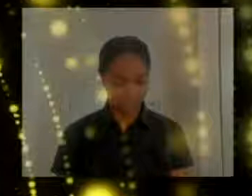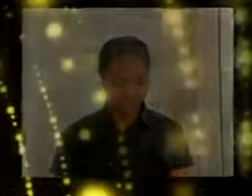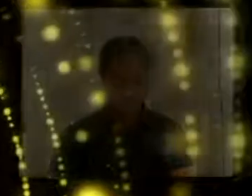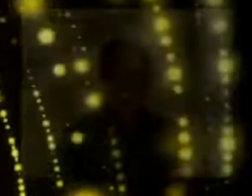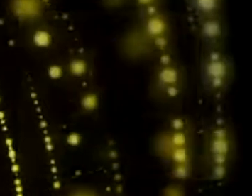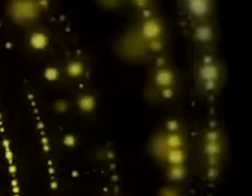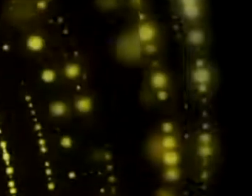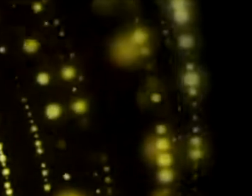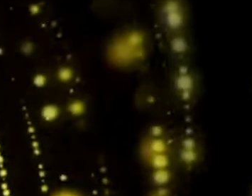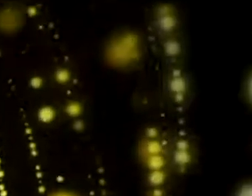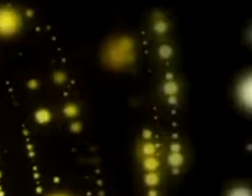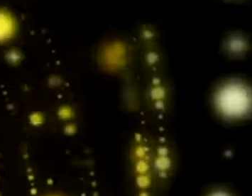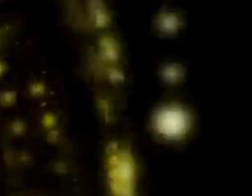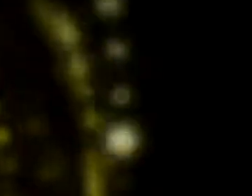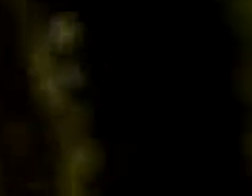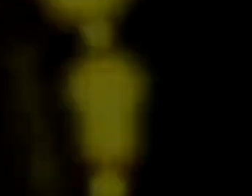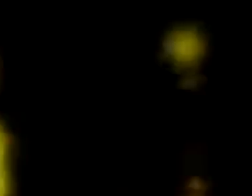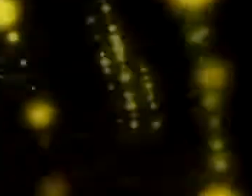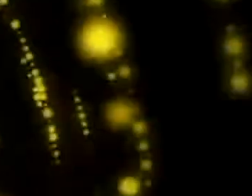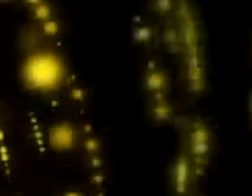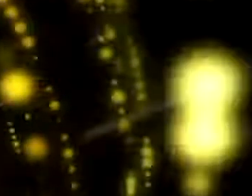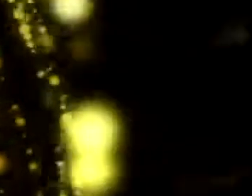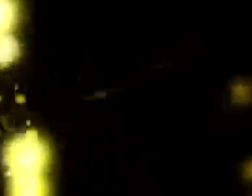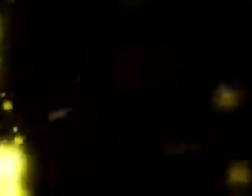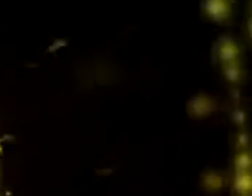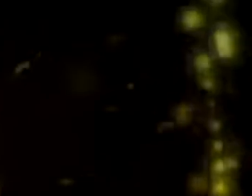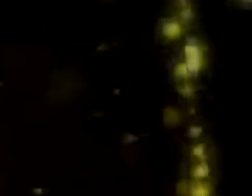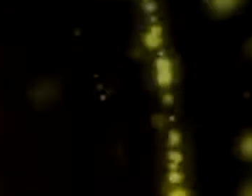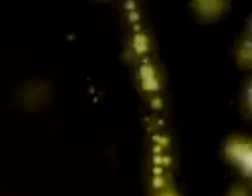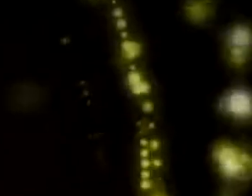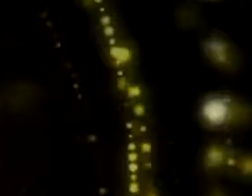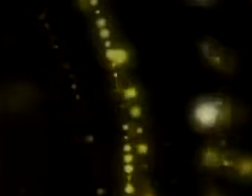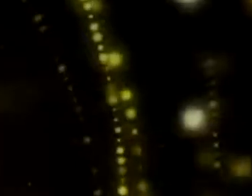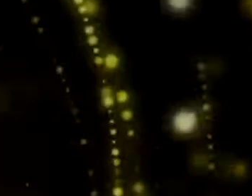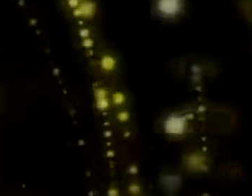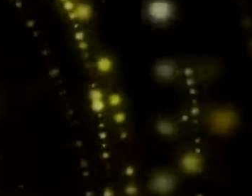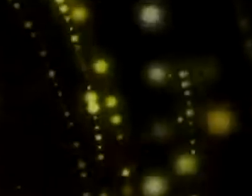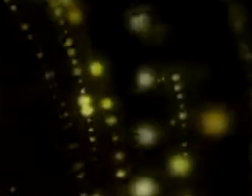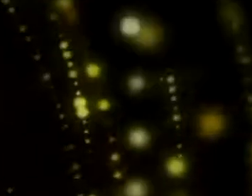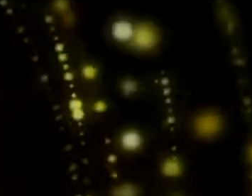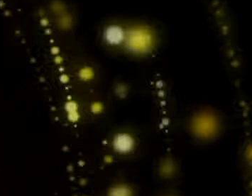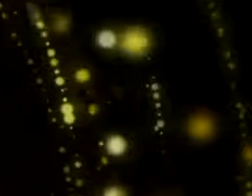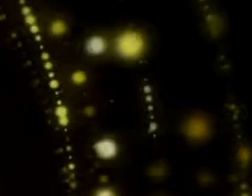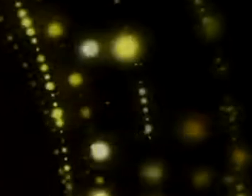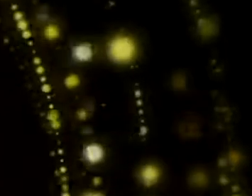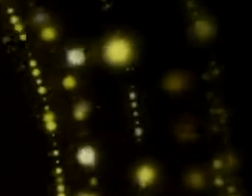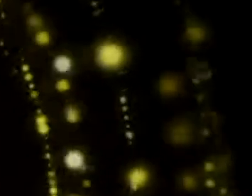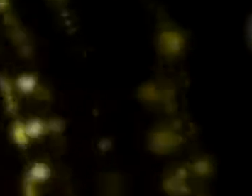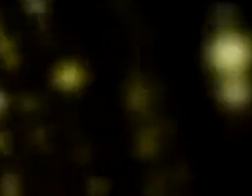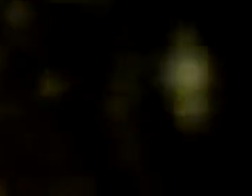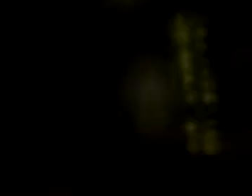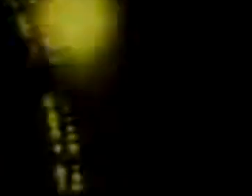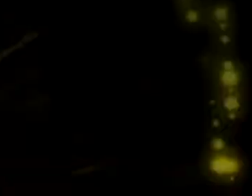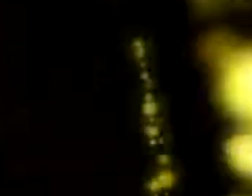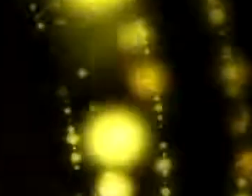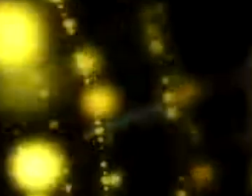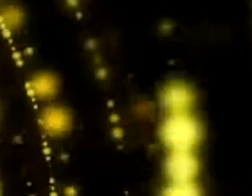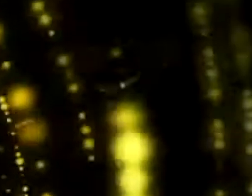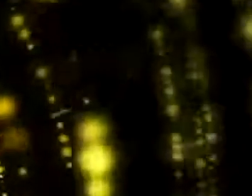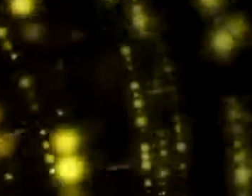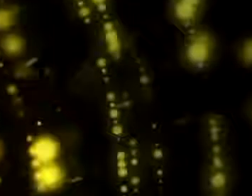Any questions before we break? Any questions? There's a question right now.